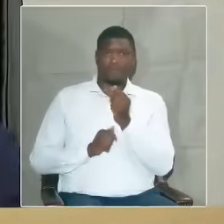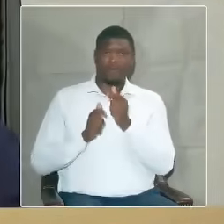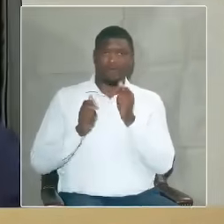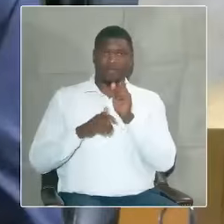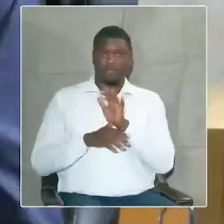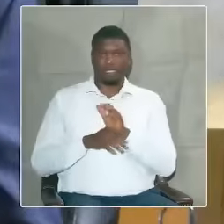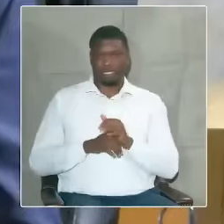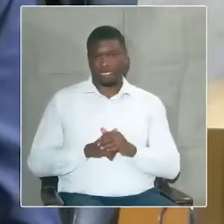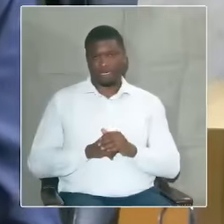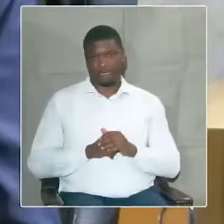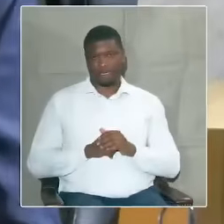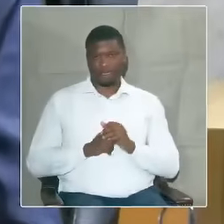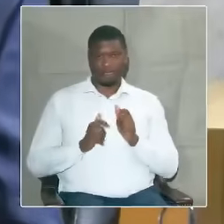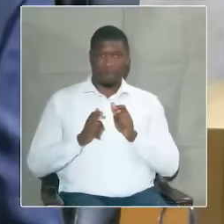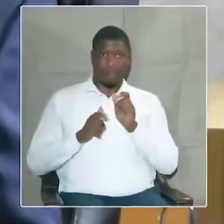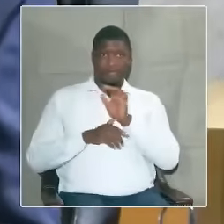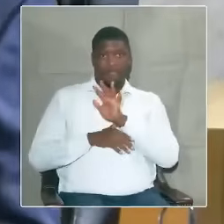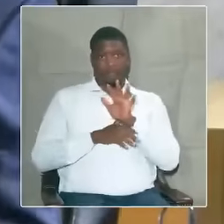Five. Oh, thank you.